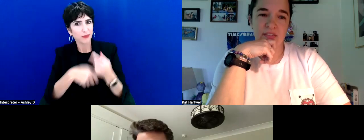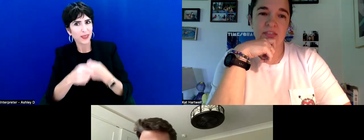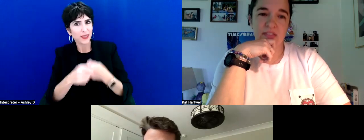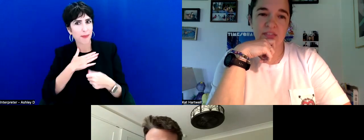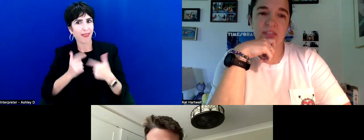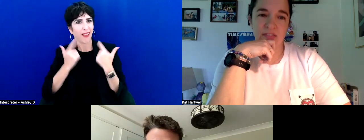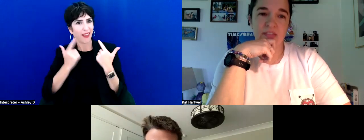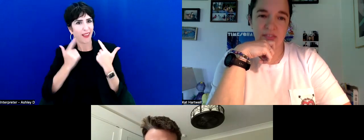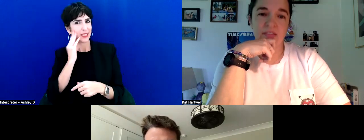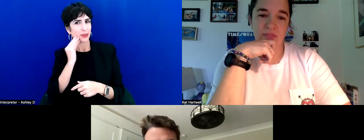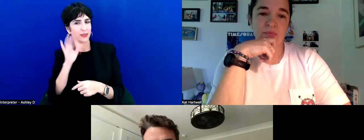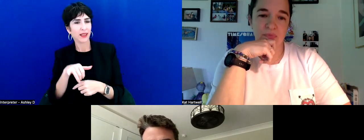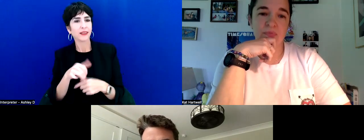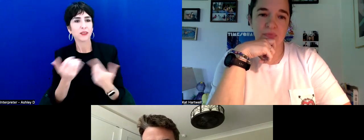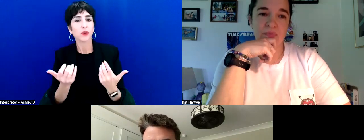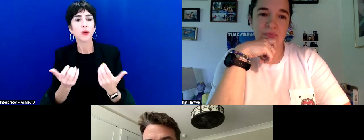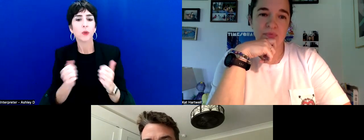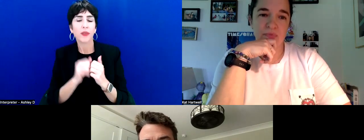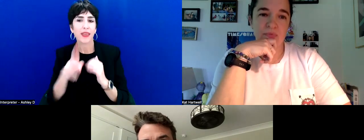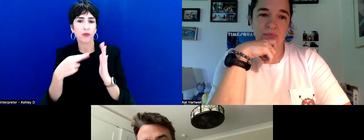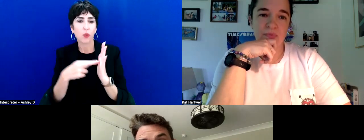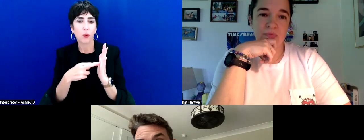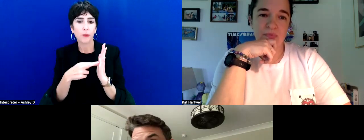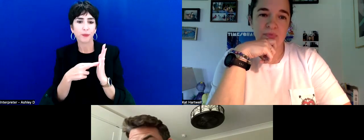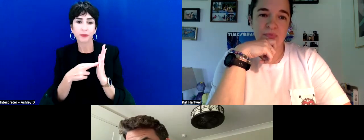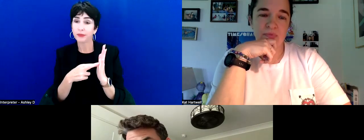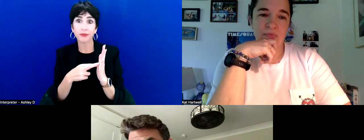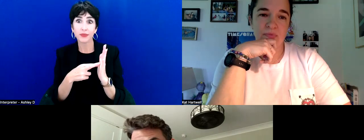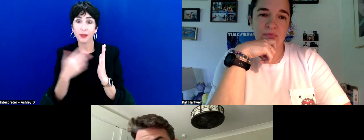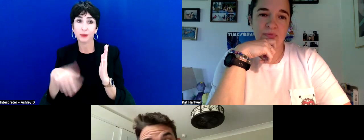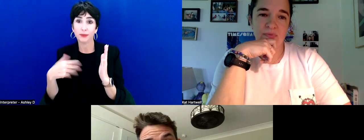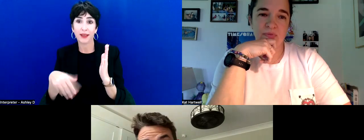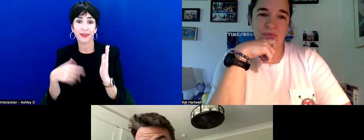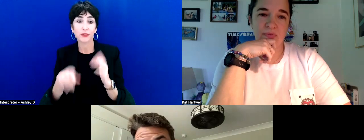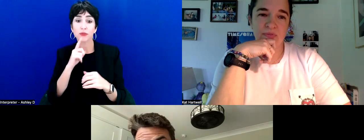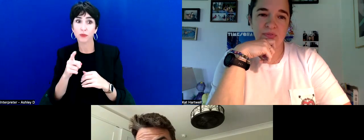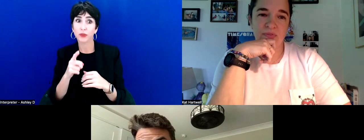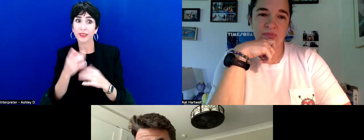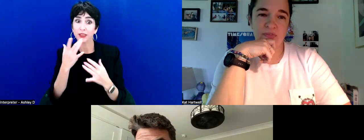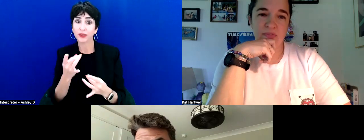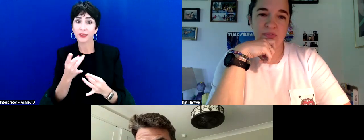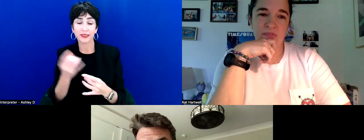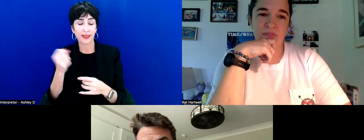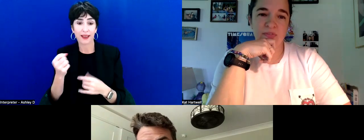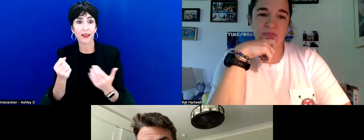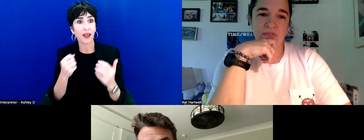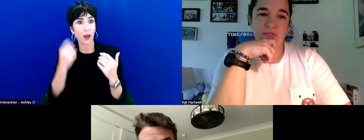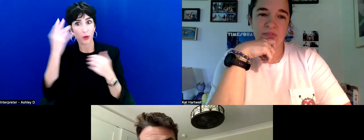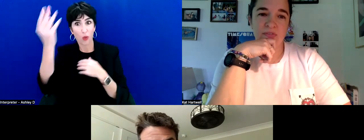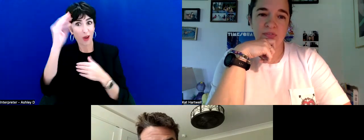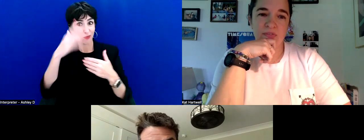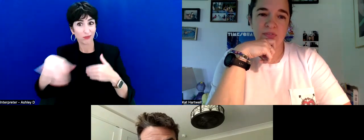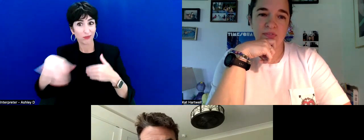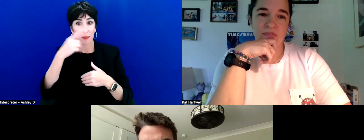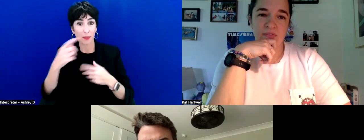bit." And so with that role, oh my, it was very interesting because yeah, I would go around in the wheelchair and